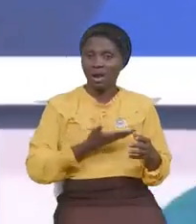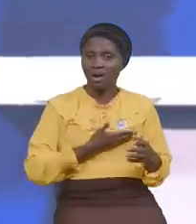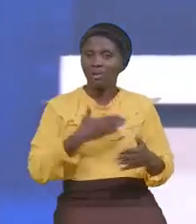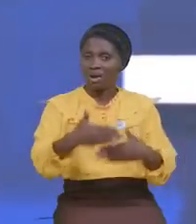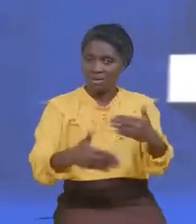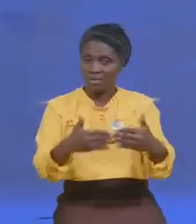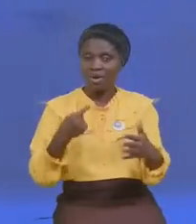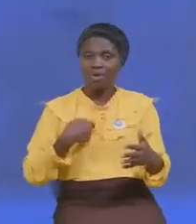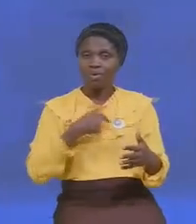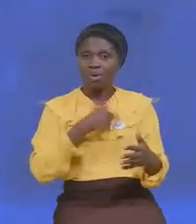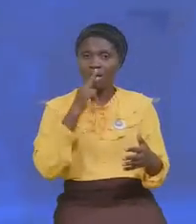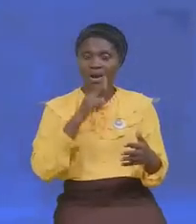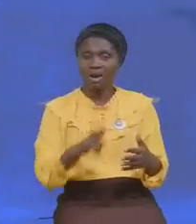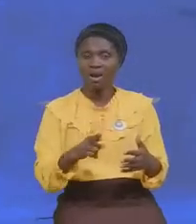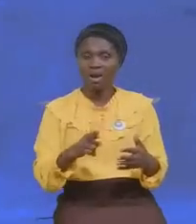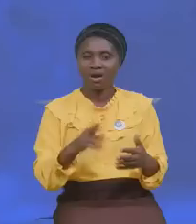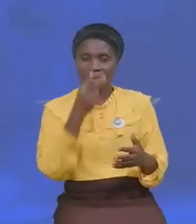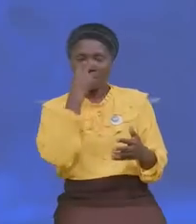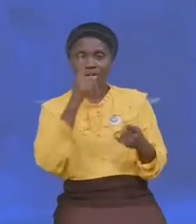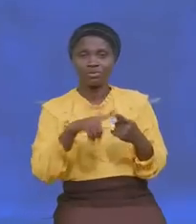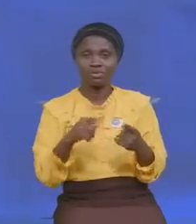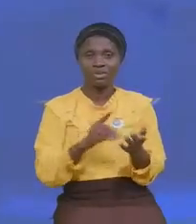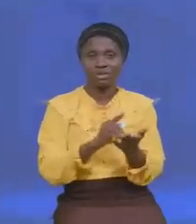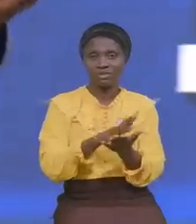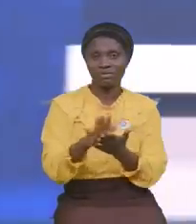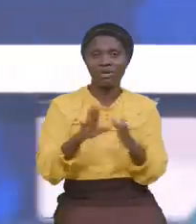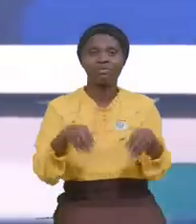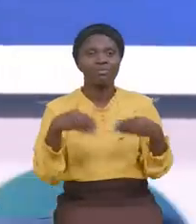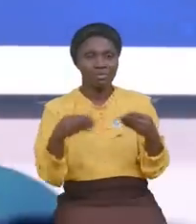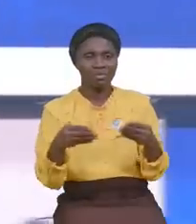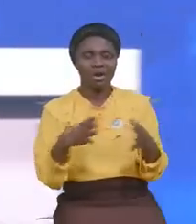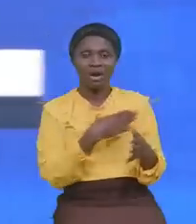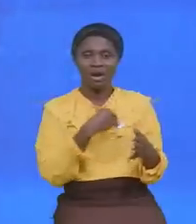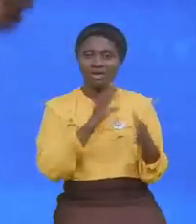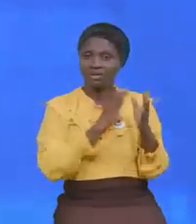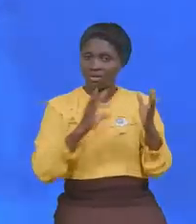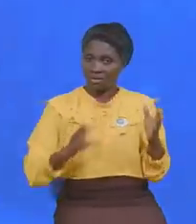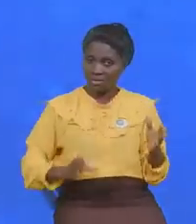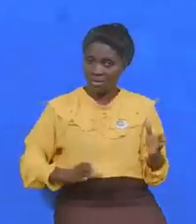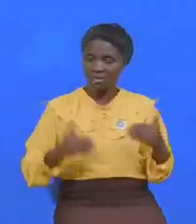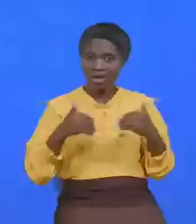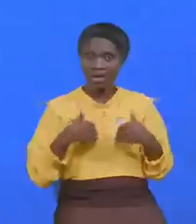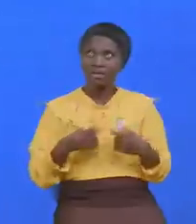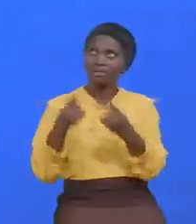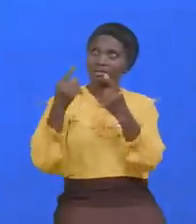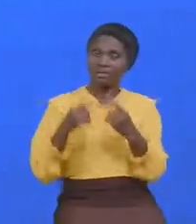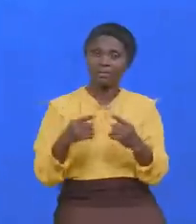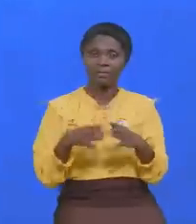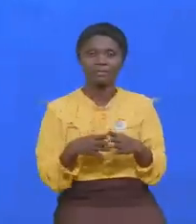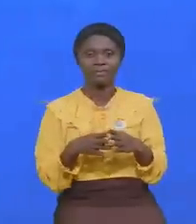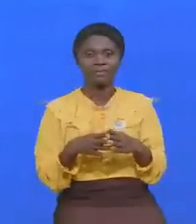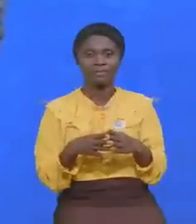blind to the divine provision. And Christ has come